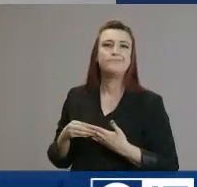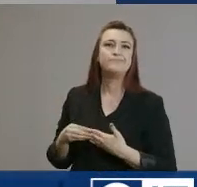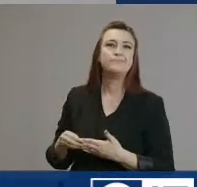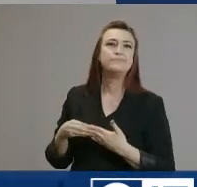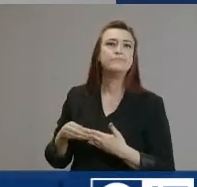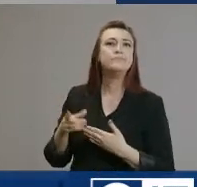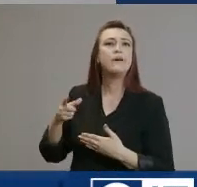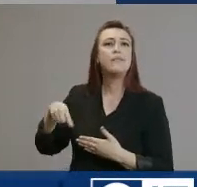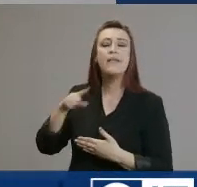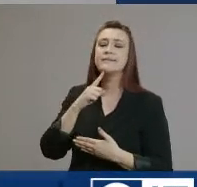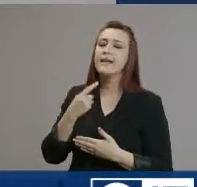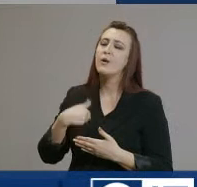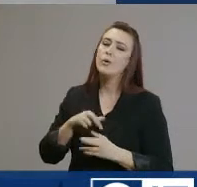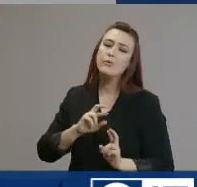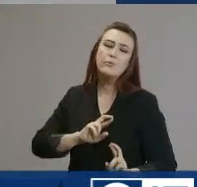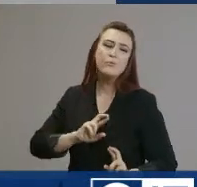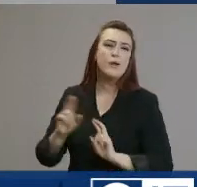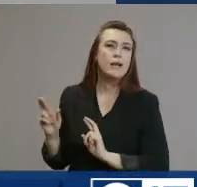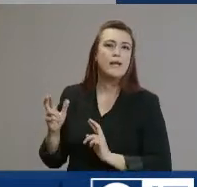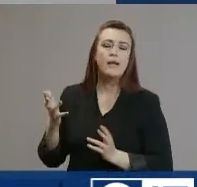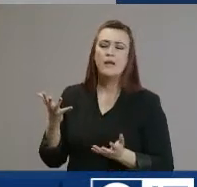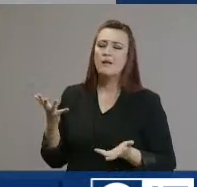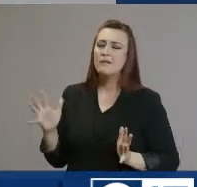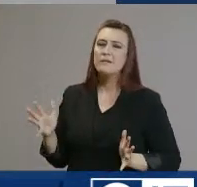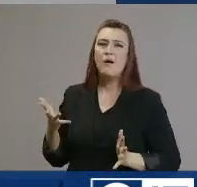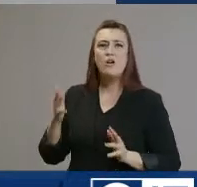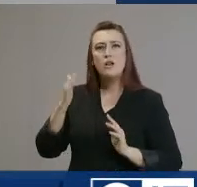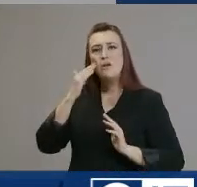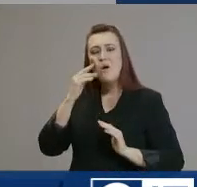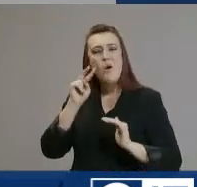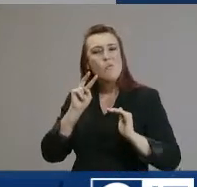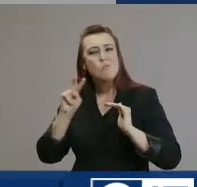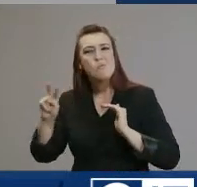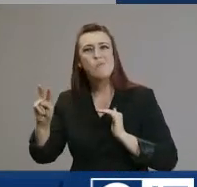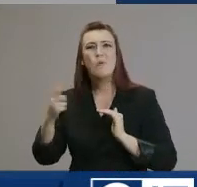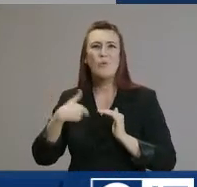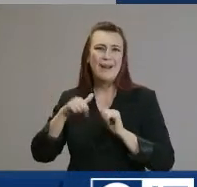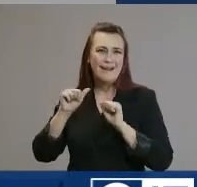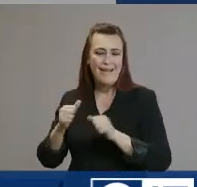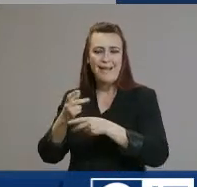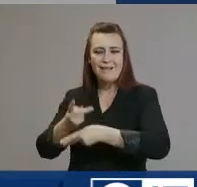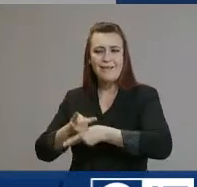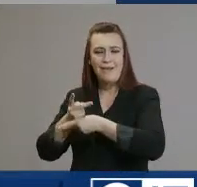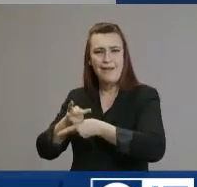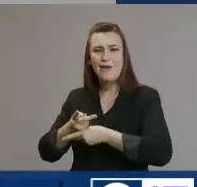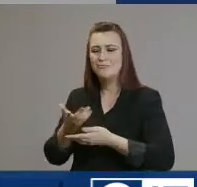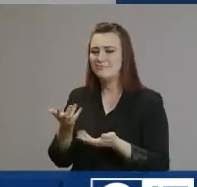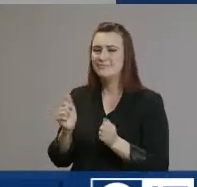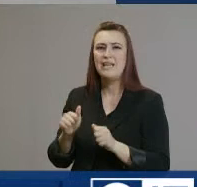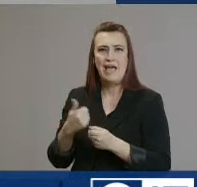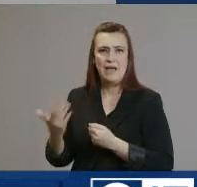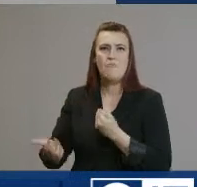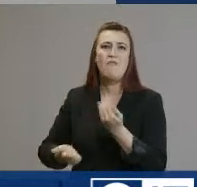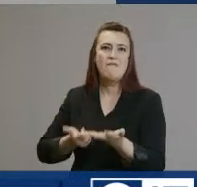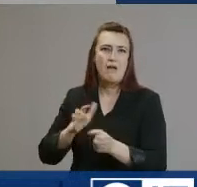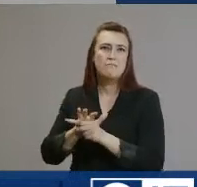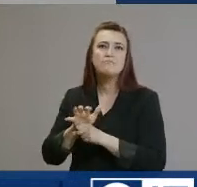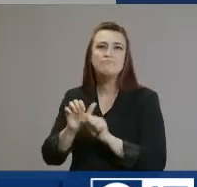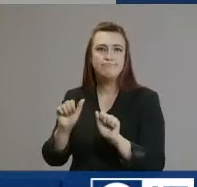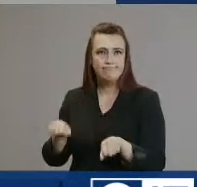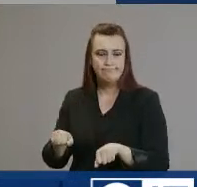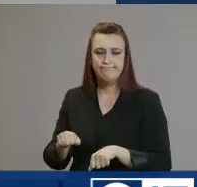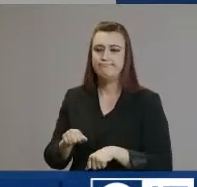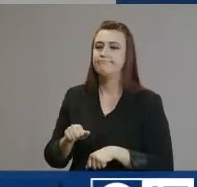preparation of, is that we can care for Arizonans that need it. We can provide them the hospital care and